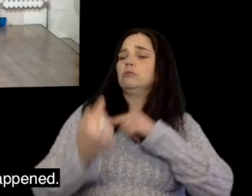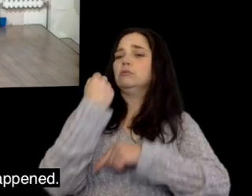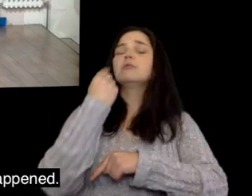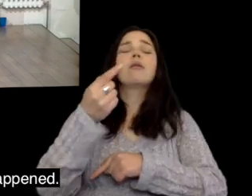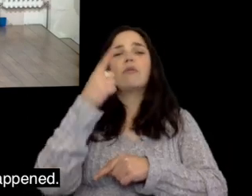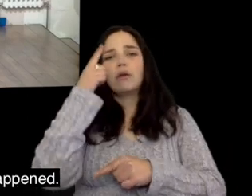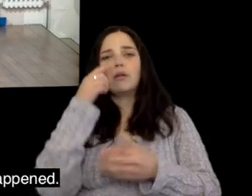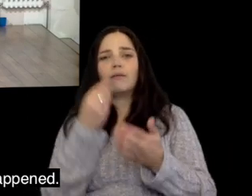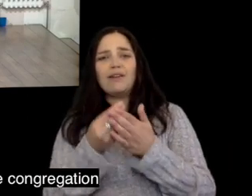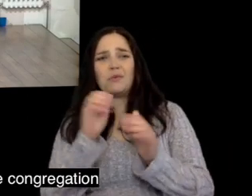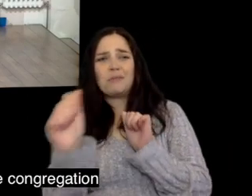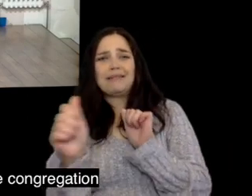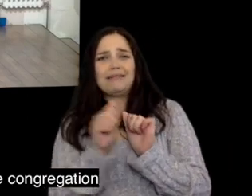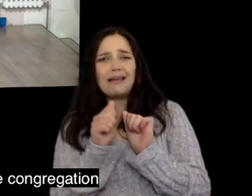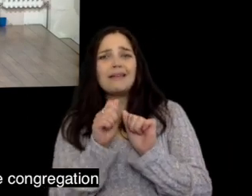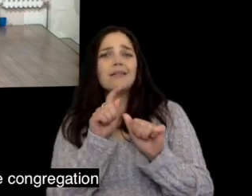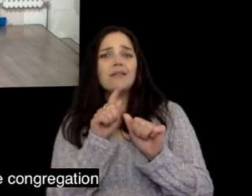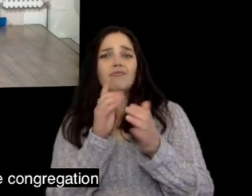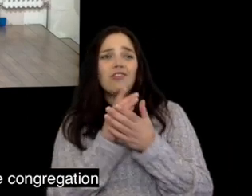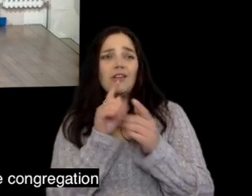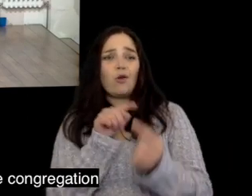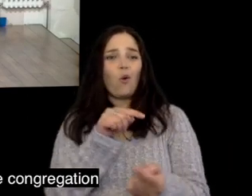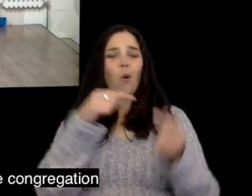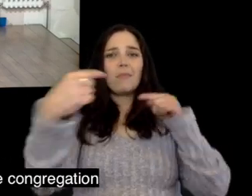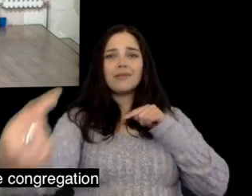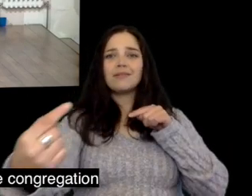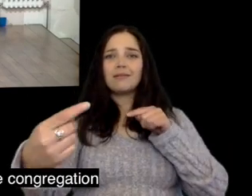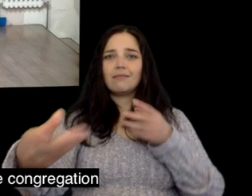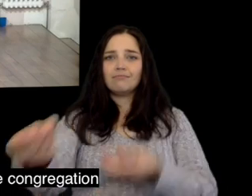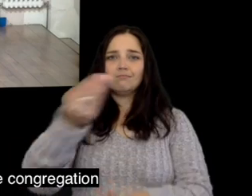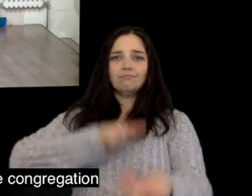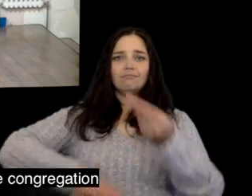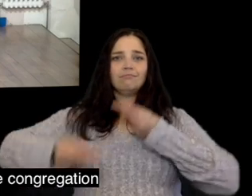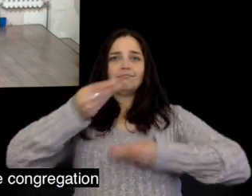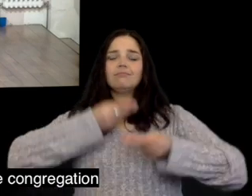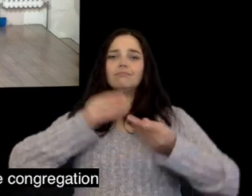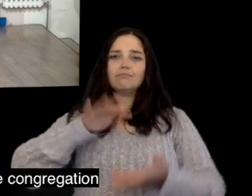last March, that finances would be tight. With the exact opposite happened.